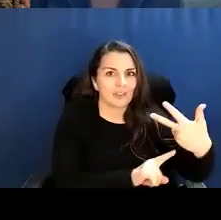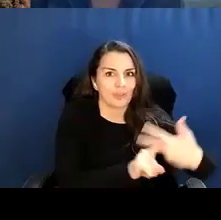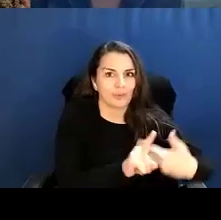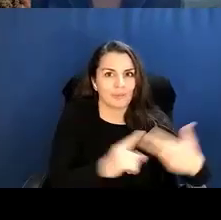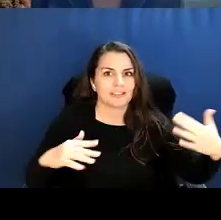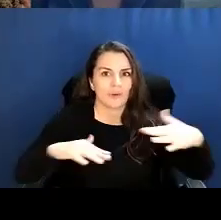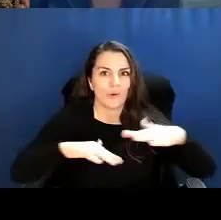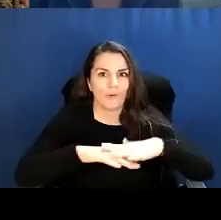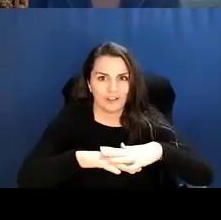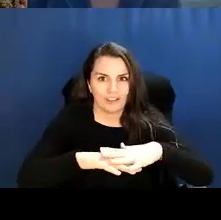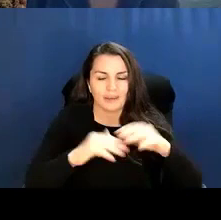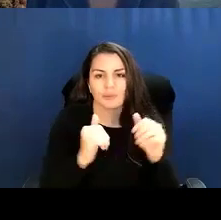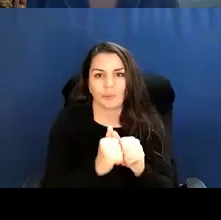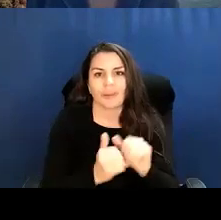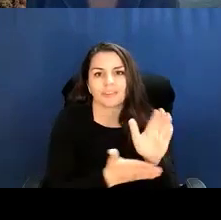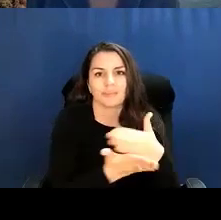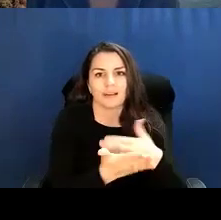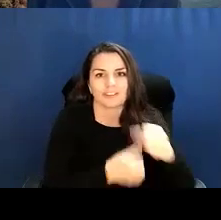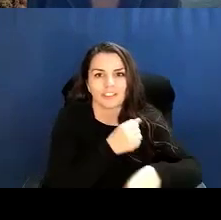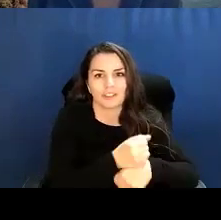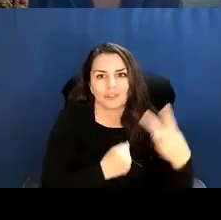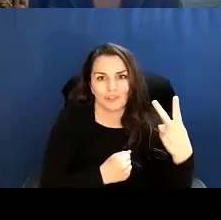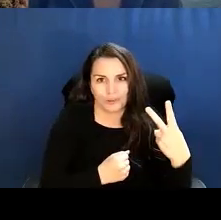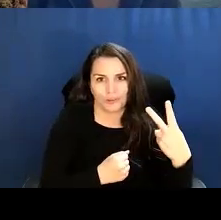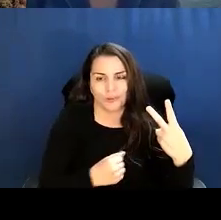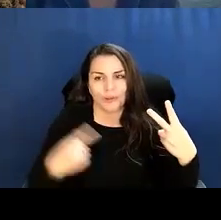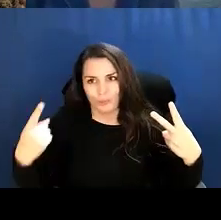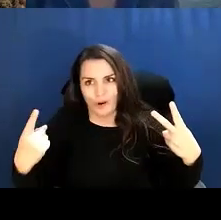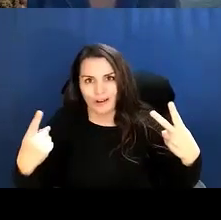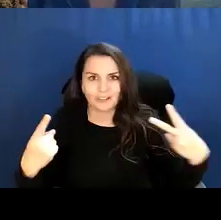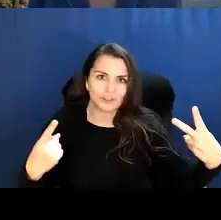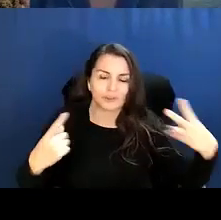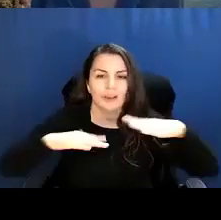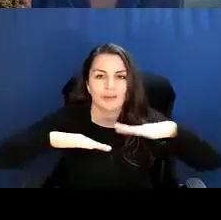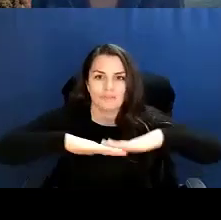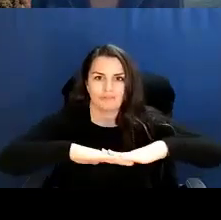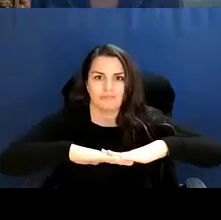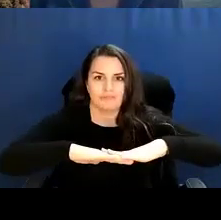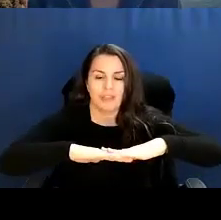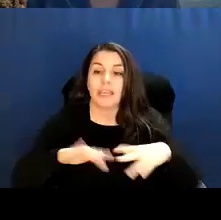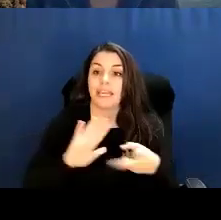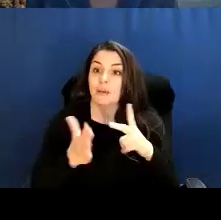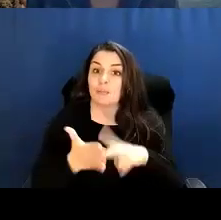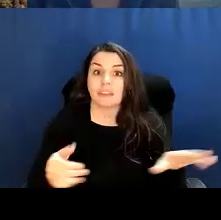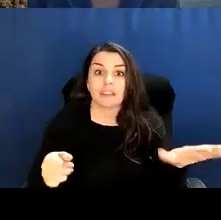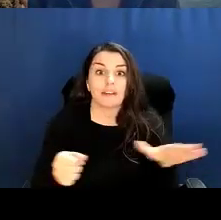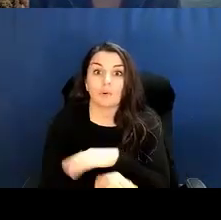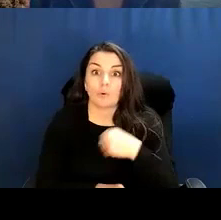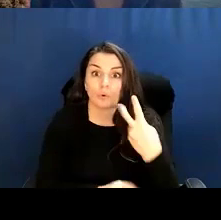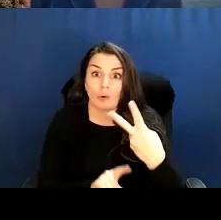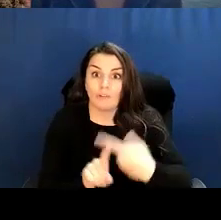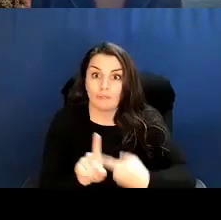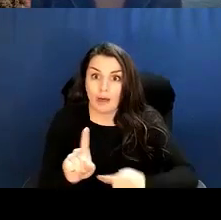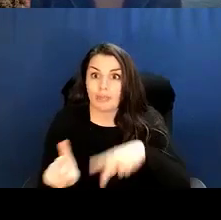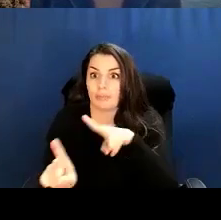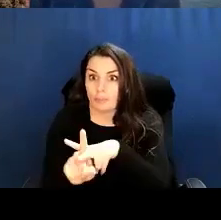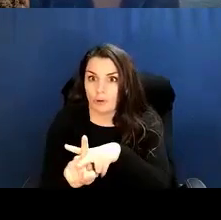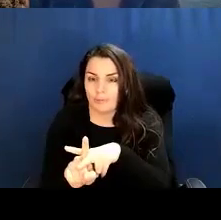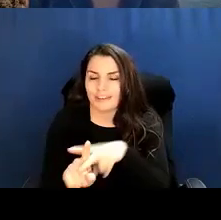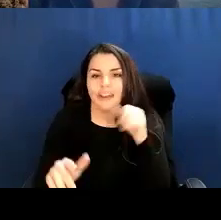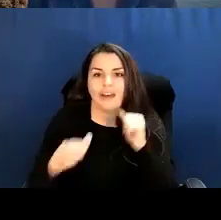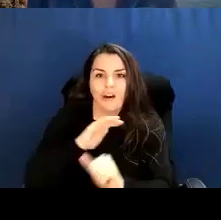future. Not all ICs have large training grant budgets, and some find it necessary to utilize this method